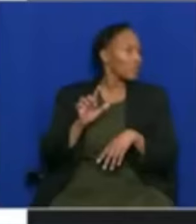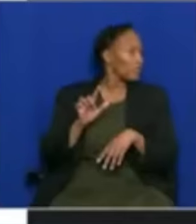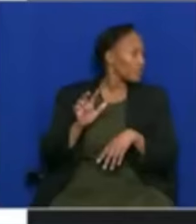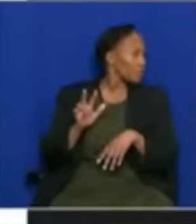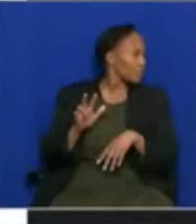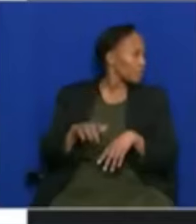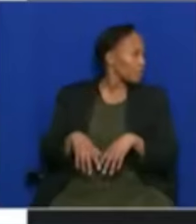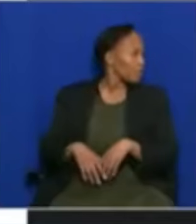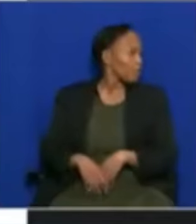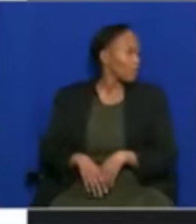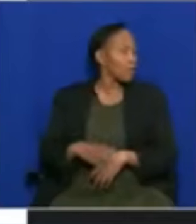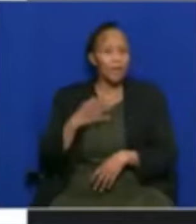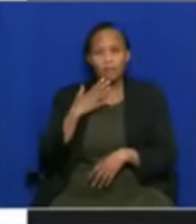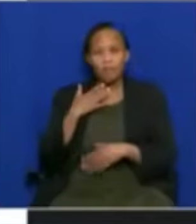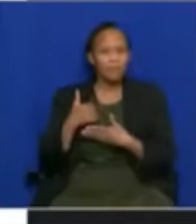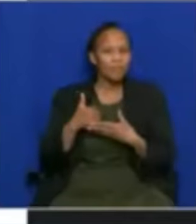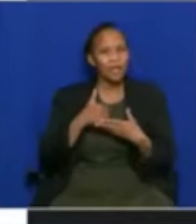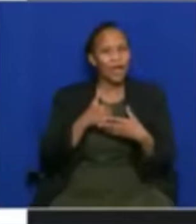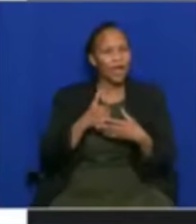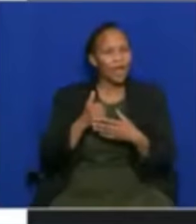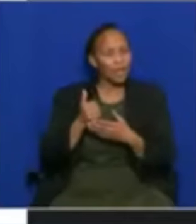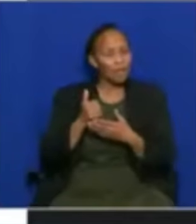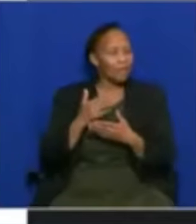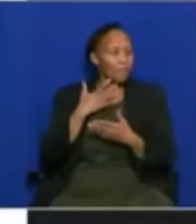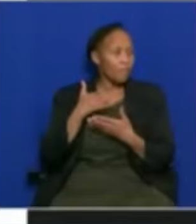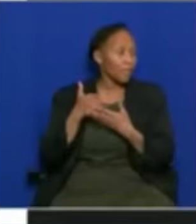I have it. It's fine.